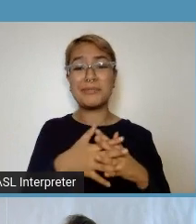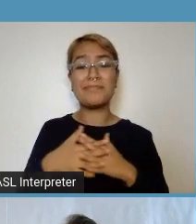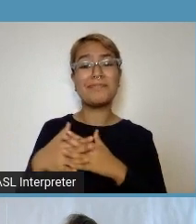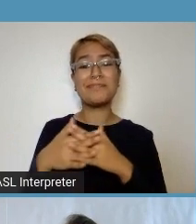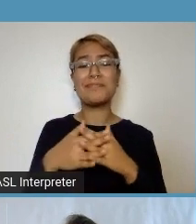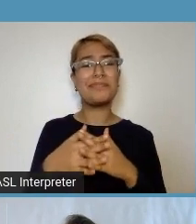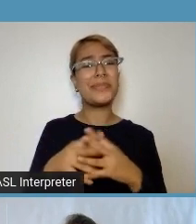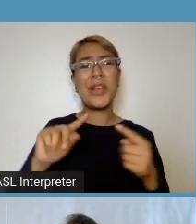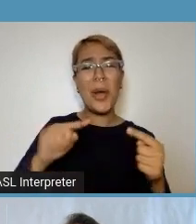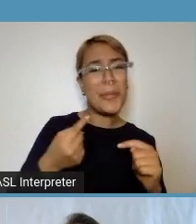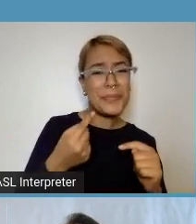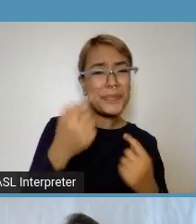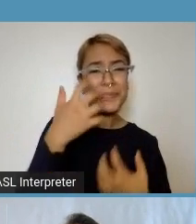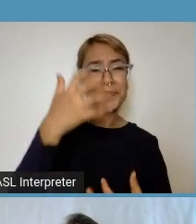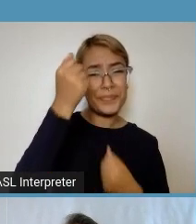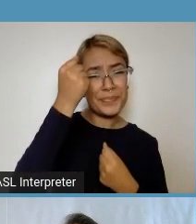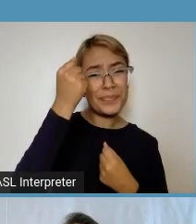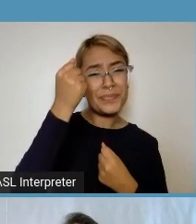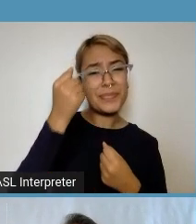and the potential for repair.